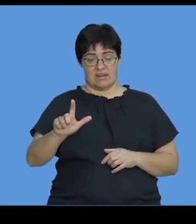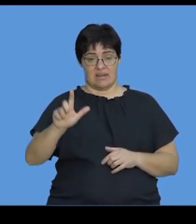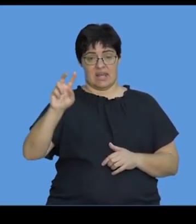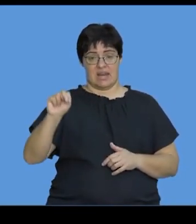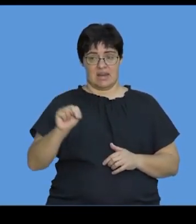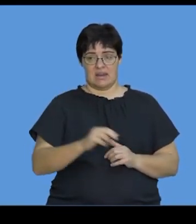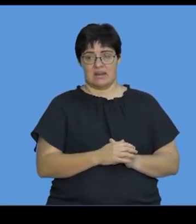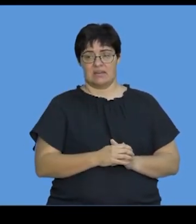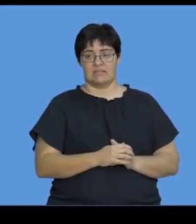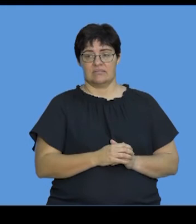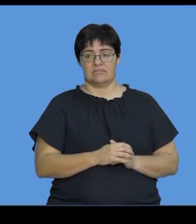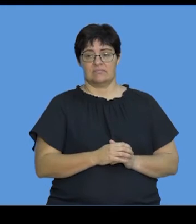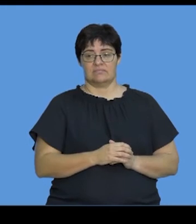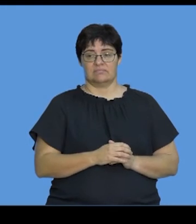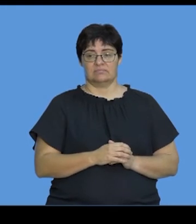16,67.